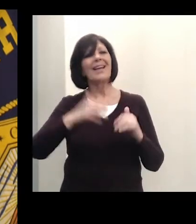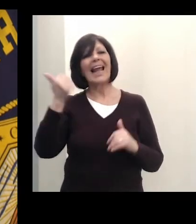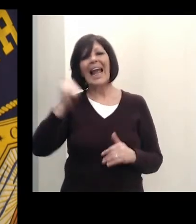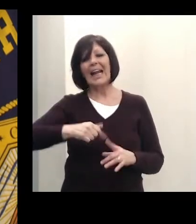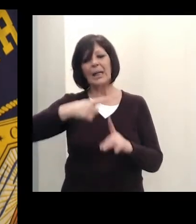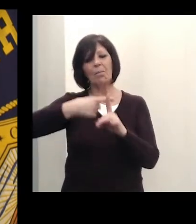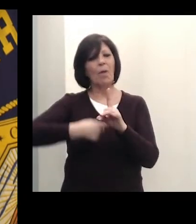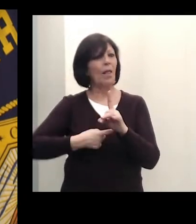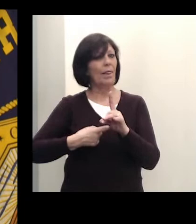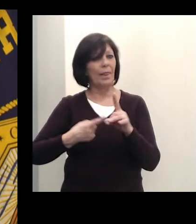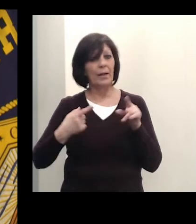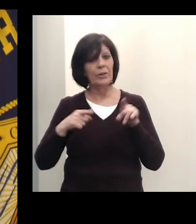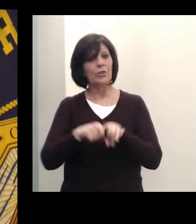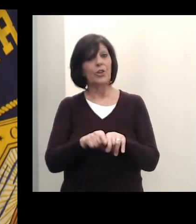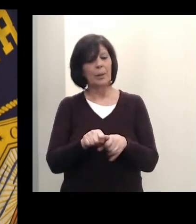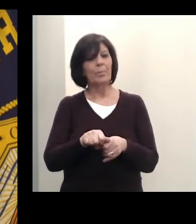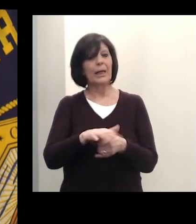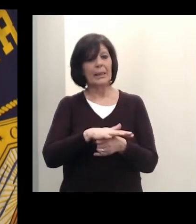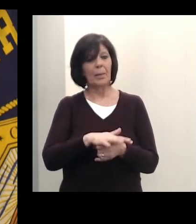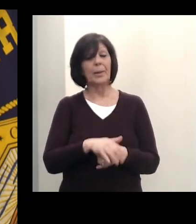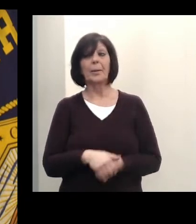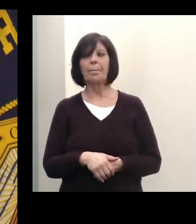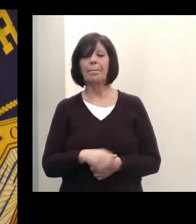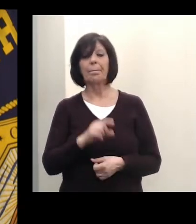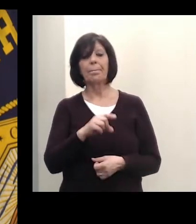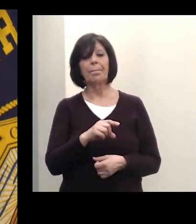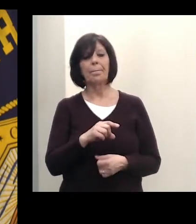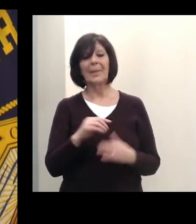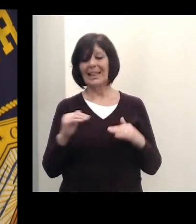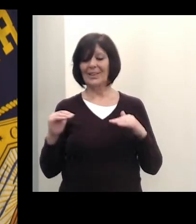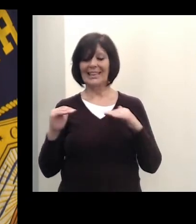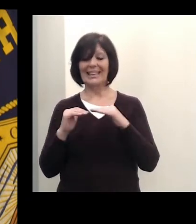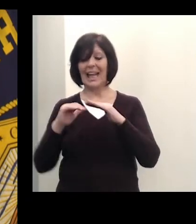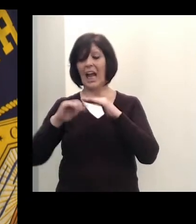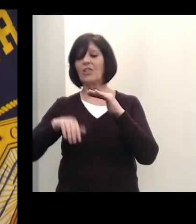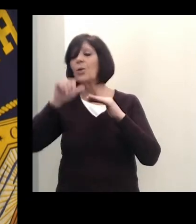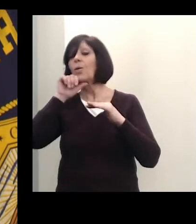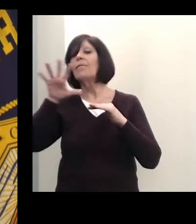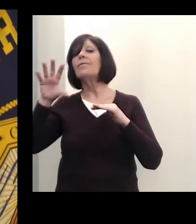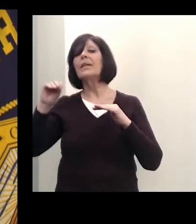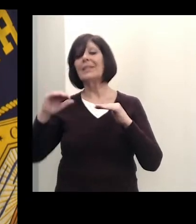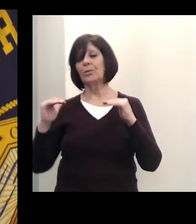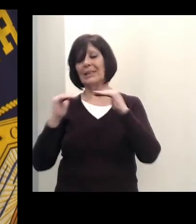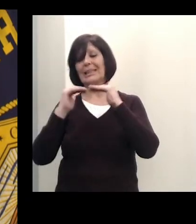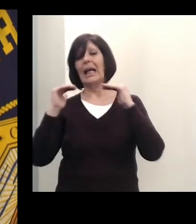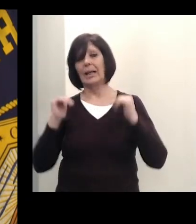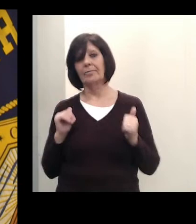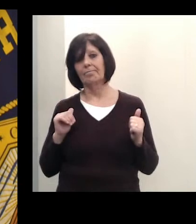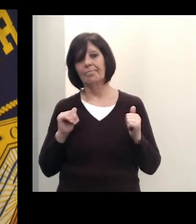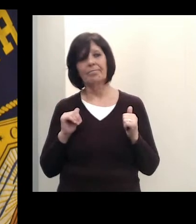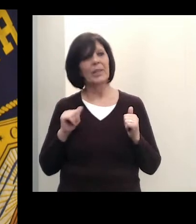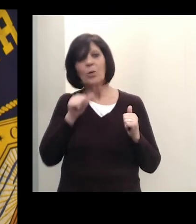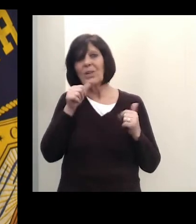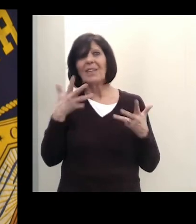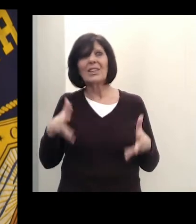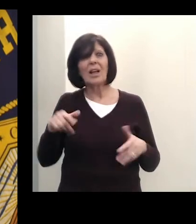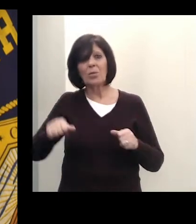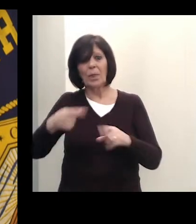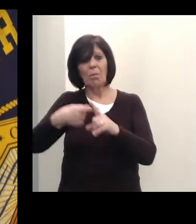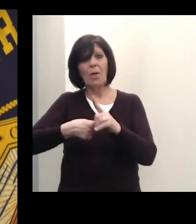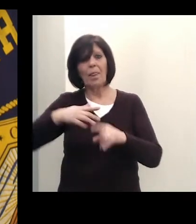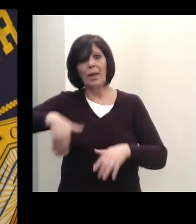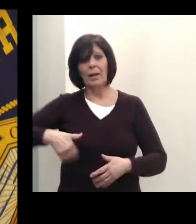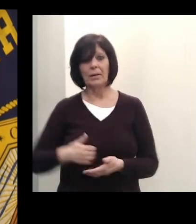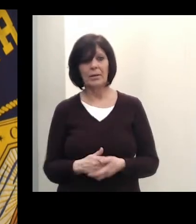pandemic. And it tied, under the age of 50, the number of people who died in this month, and we're not even done with the month yet. It was